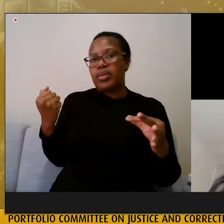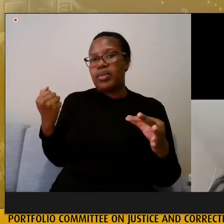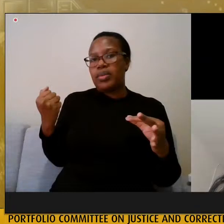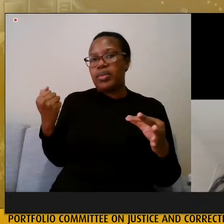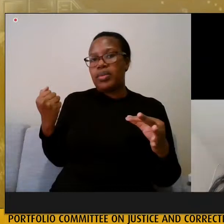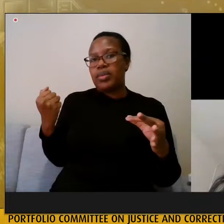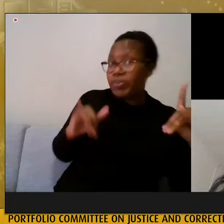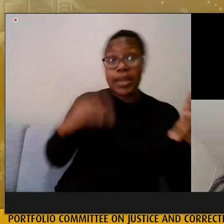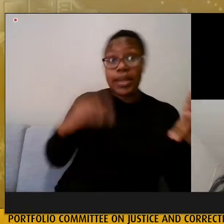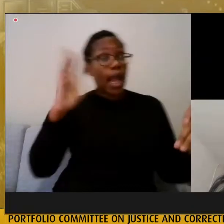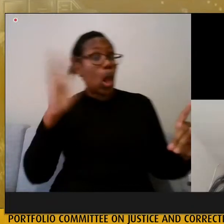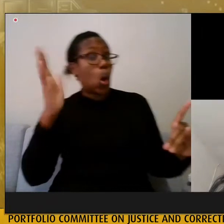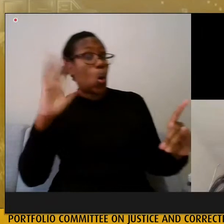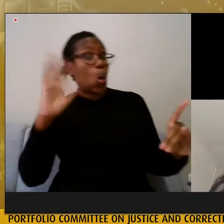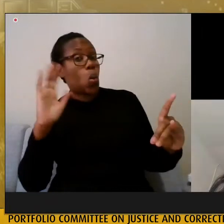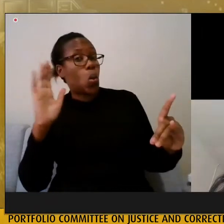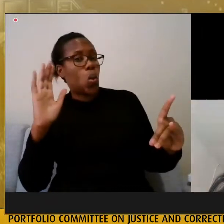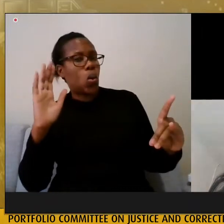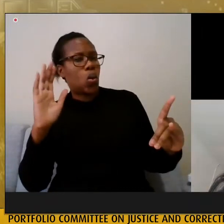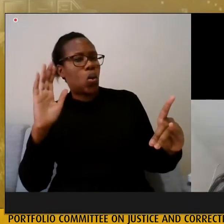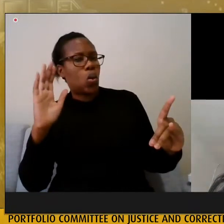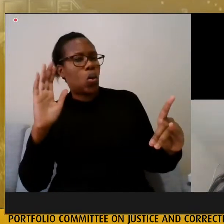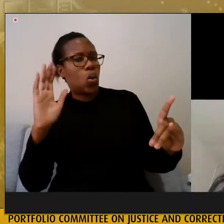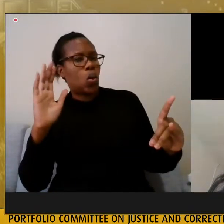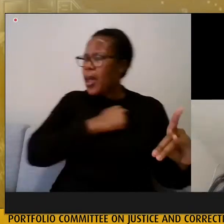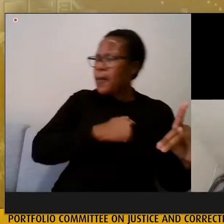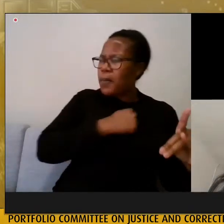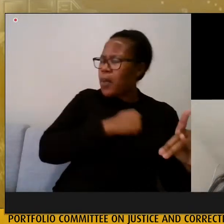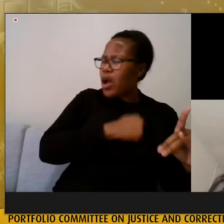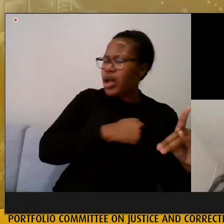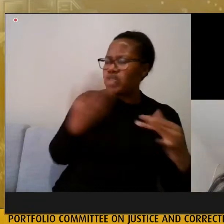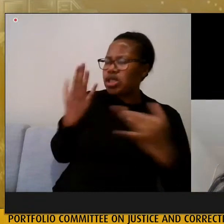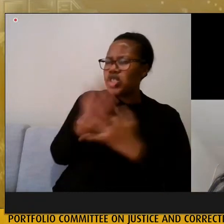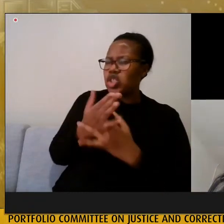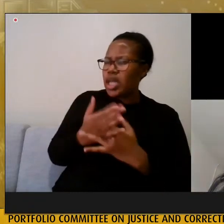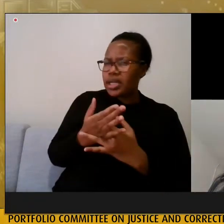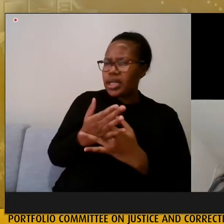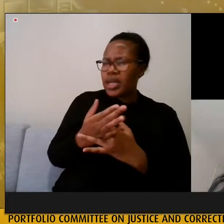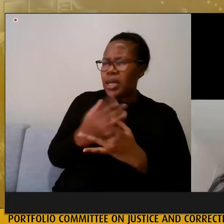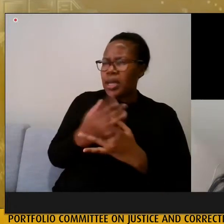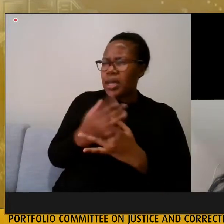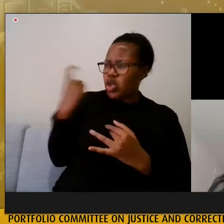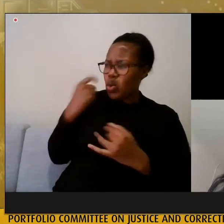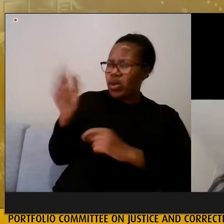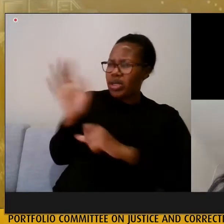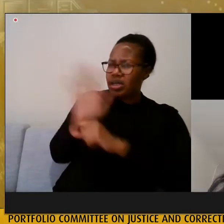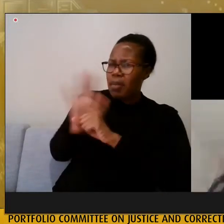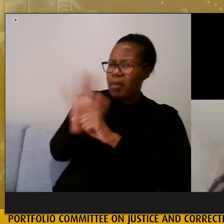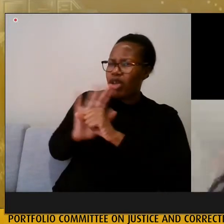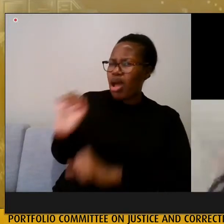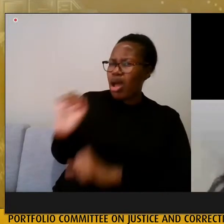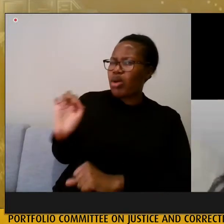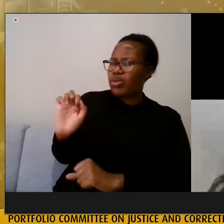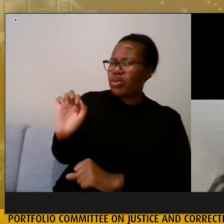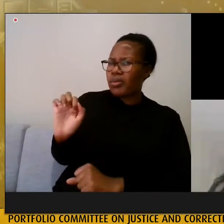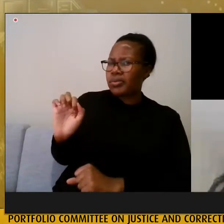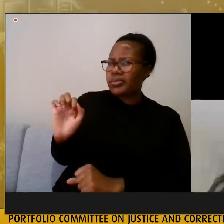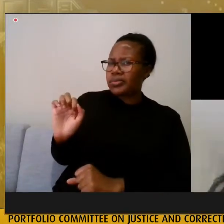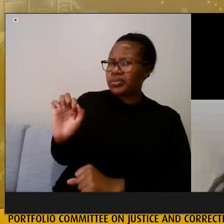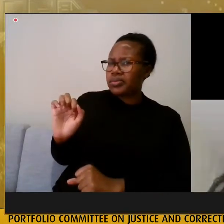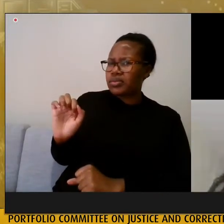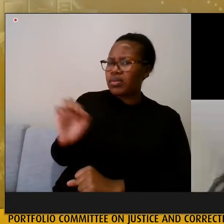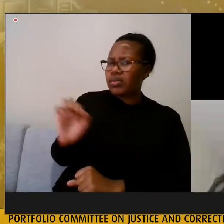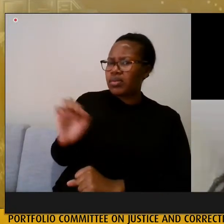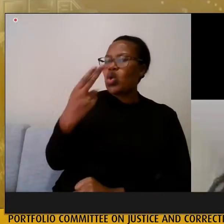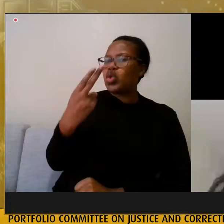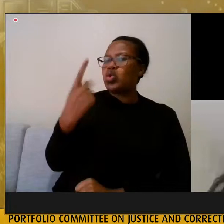Hello? My apologies to interject, but there is some noise in the background. There's an 021 number